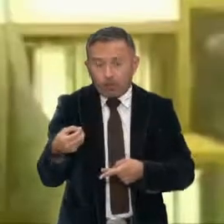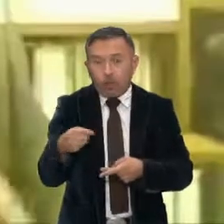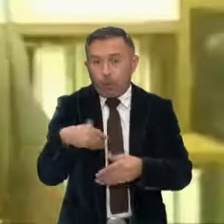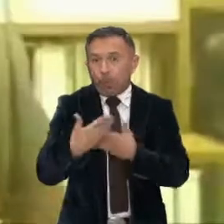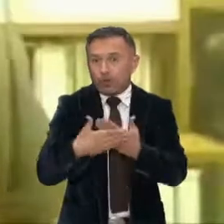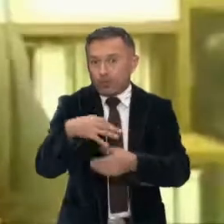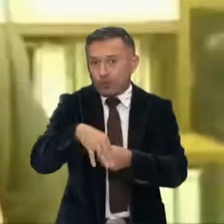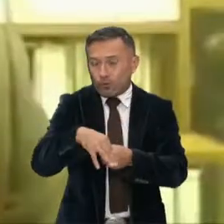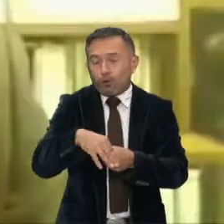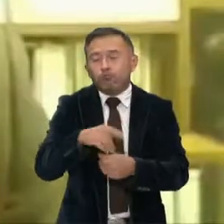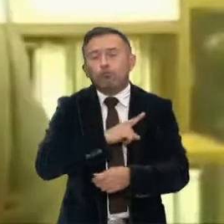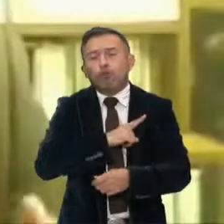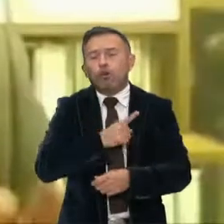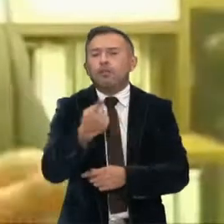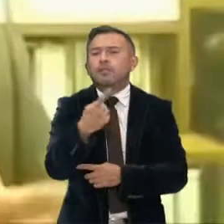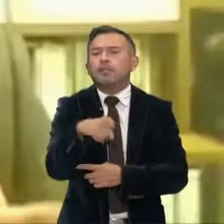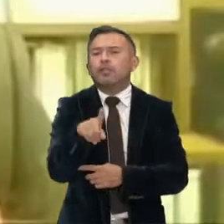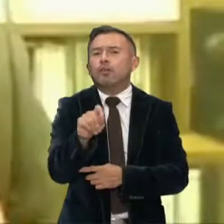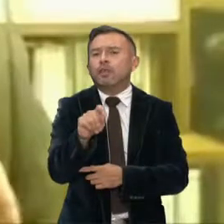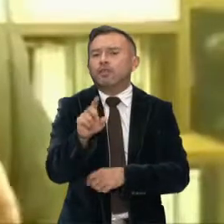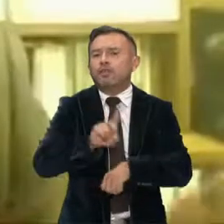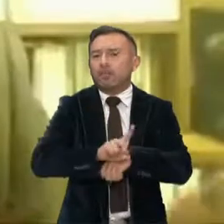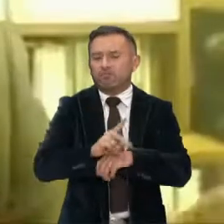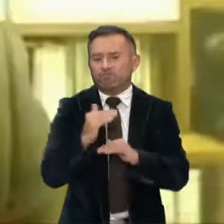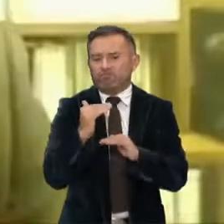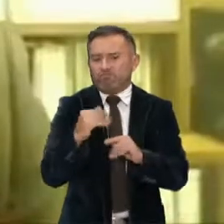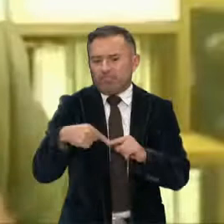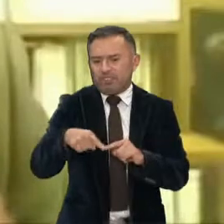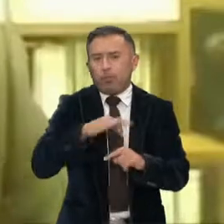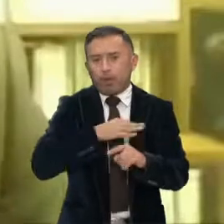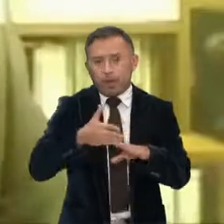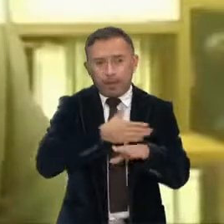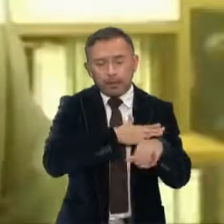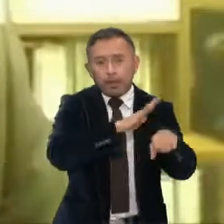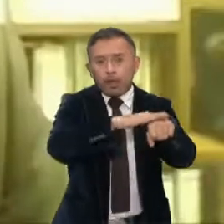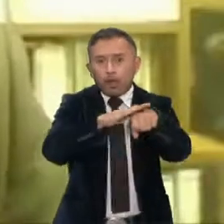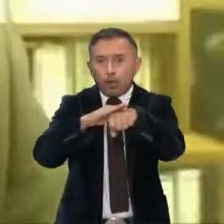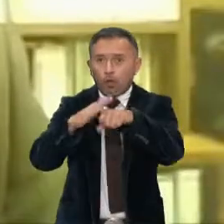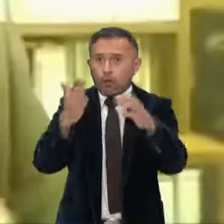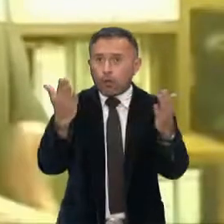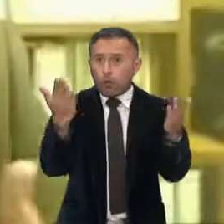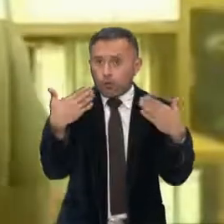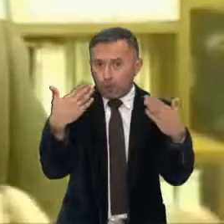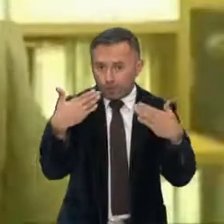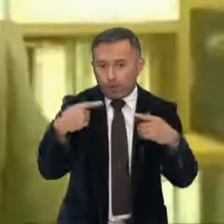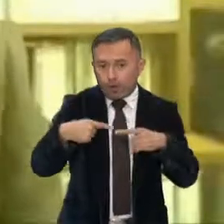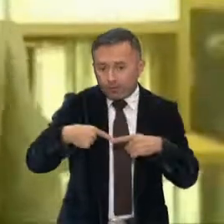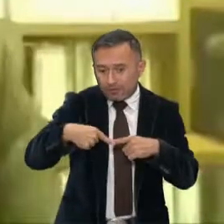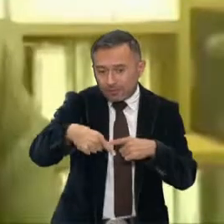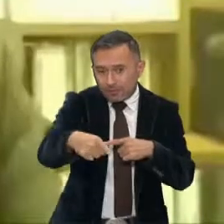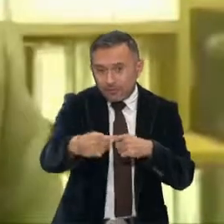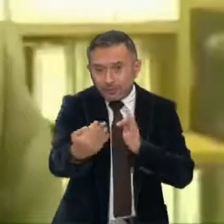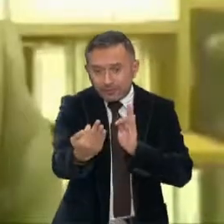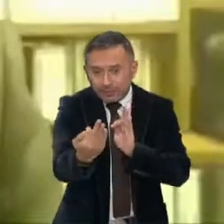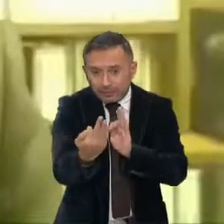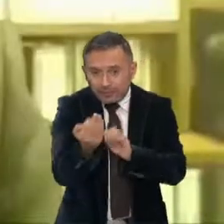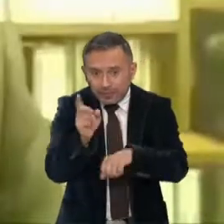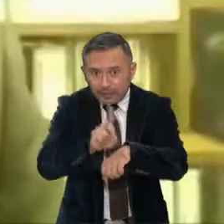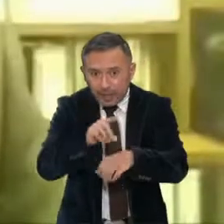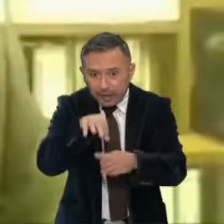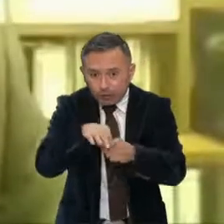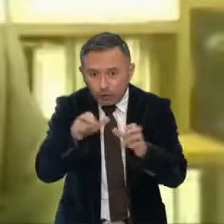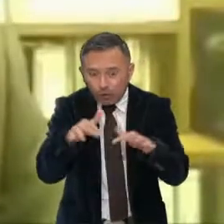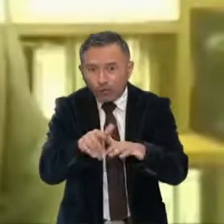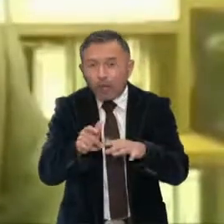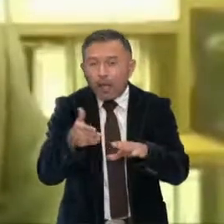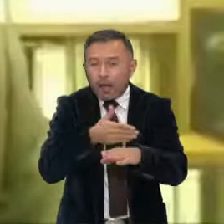election. 120 days, which may seem a reasonable time between the summoning and